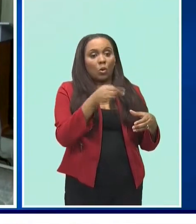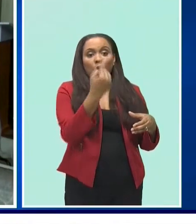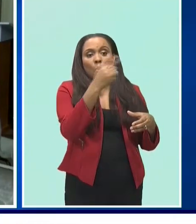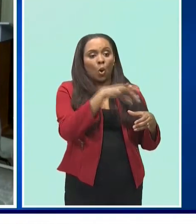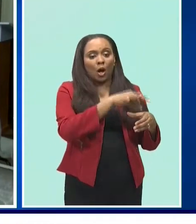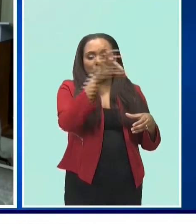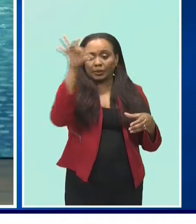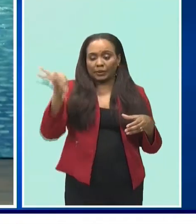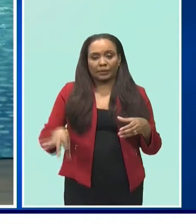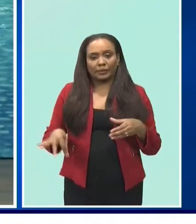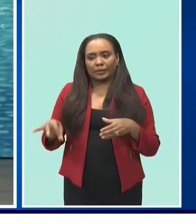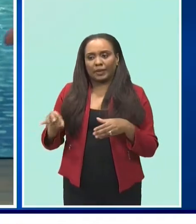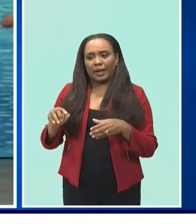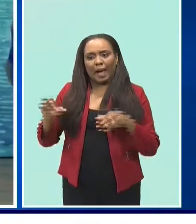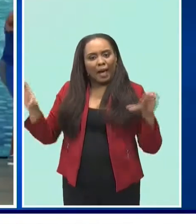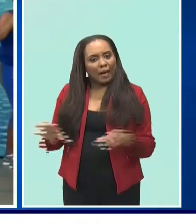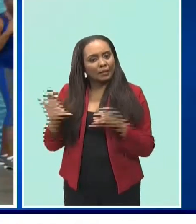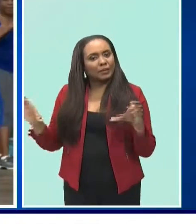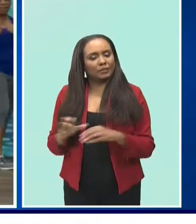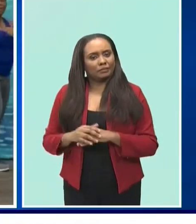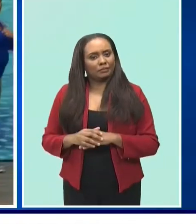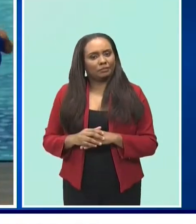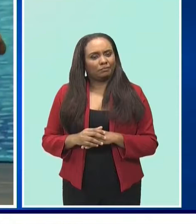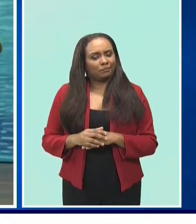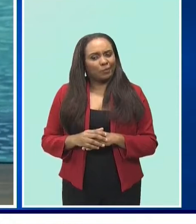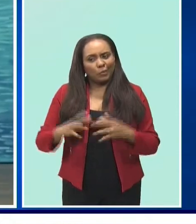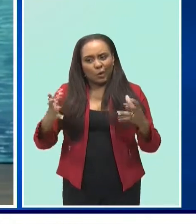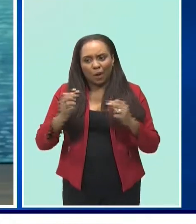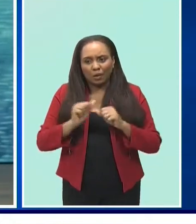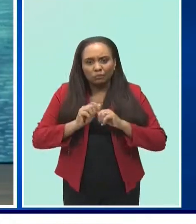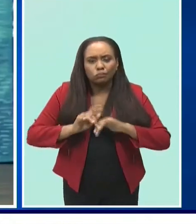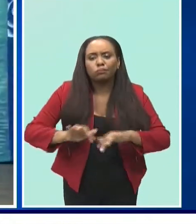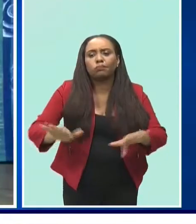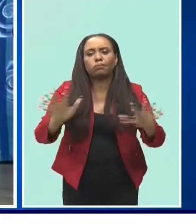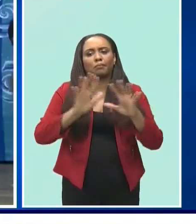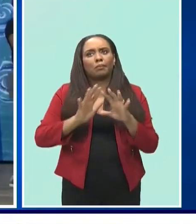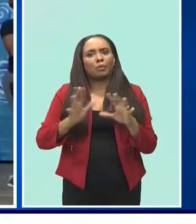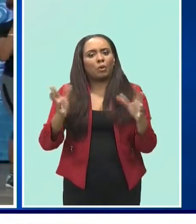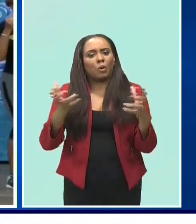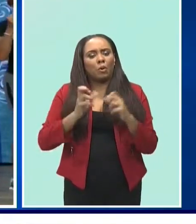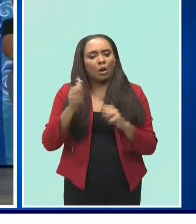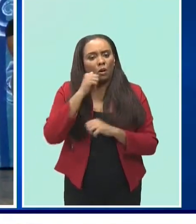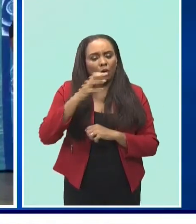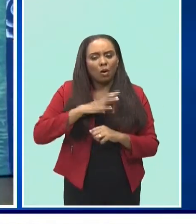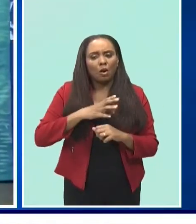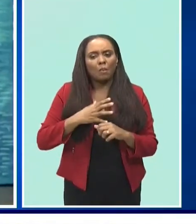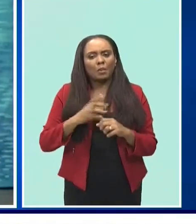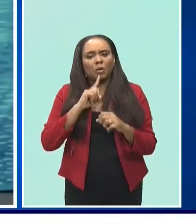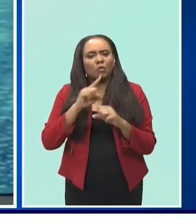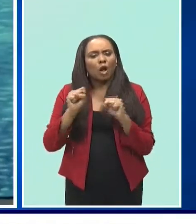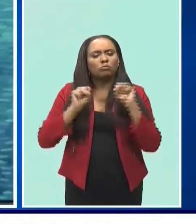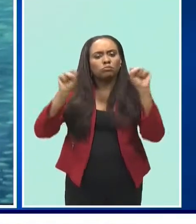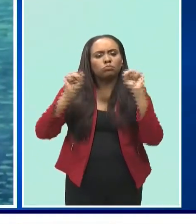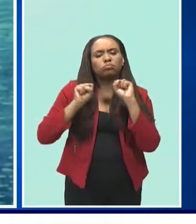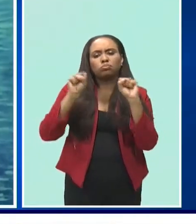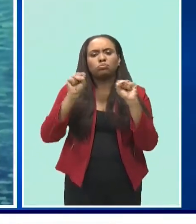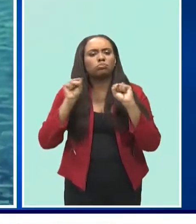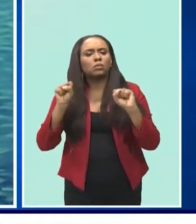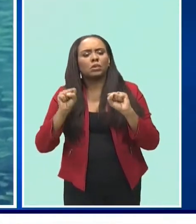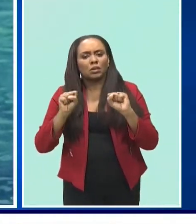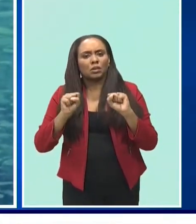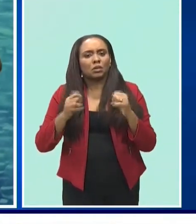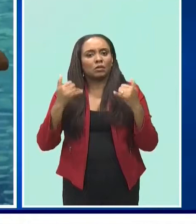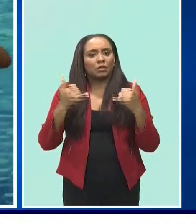And the idea is to get into different communities, and we want to make sure that the pricing is not prohibitive. So right now